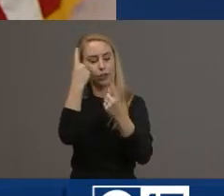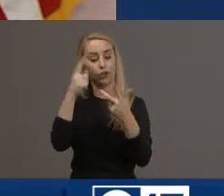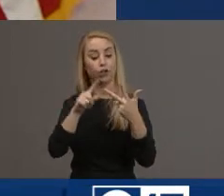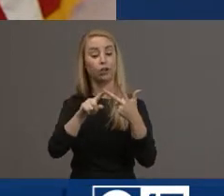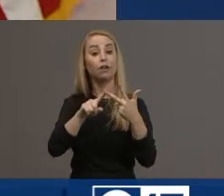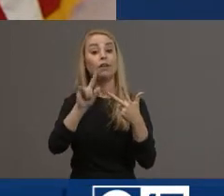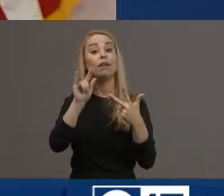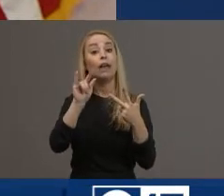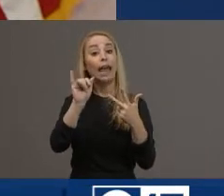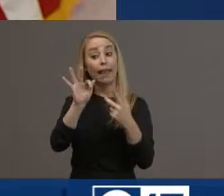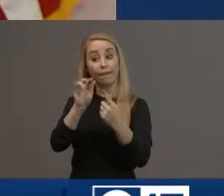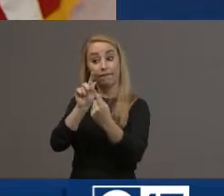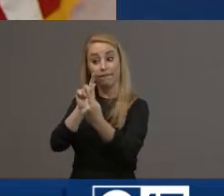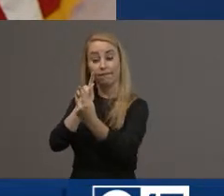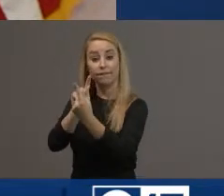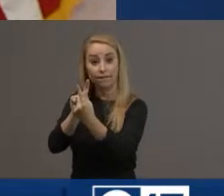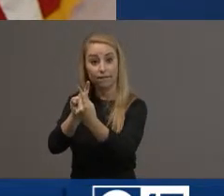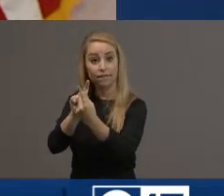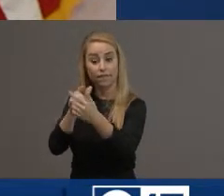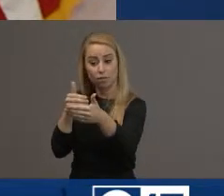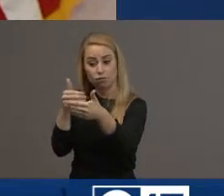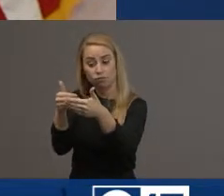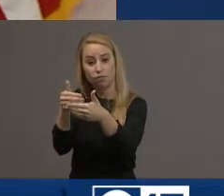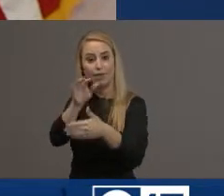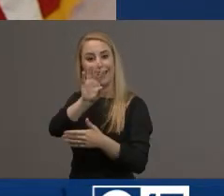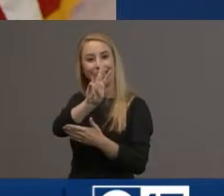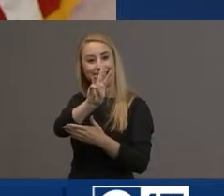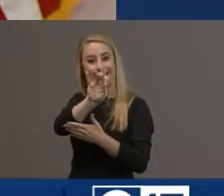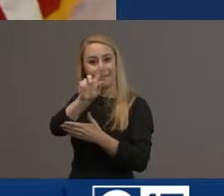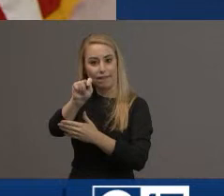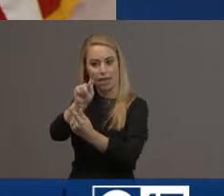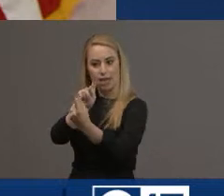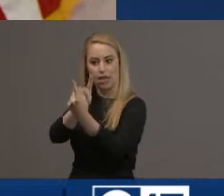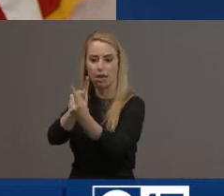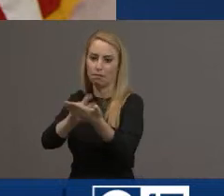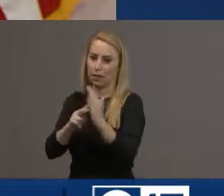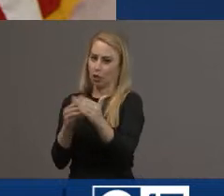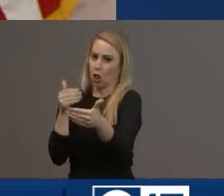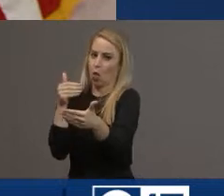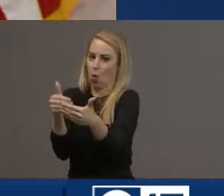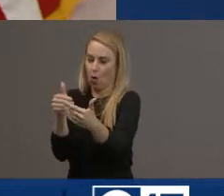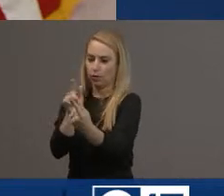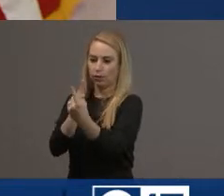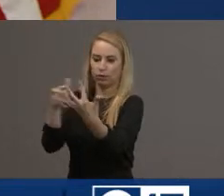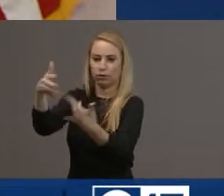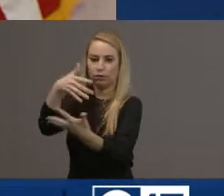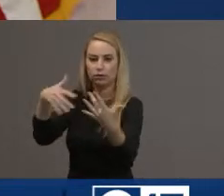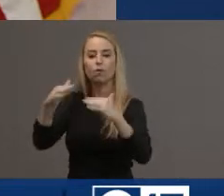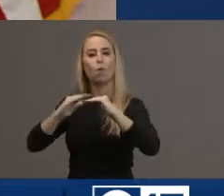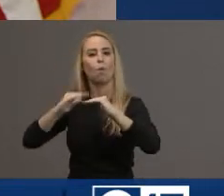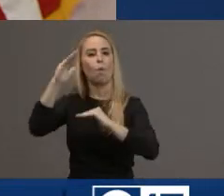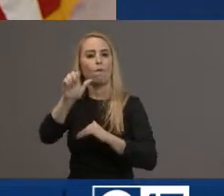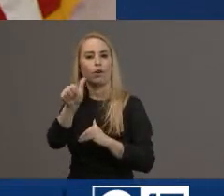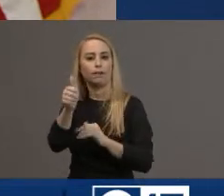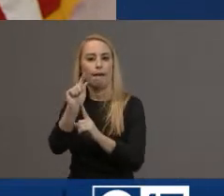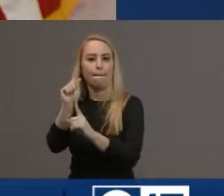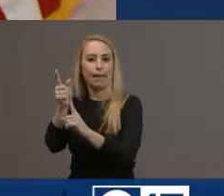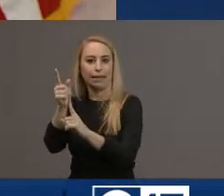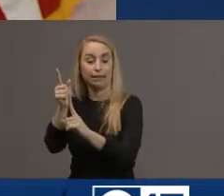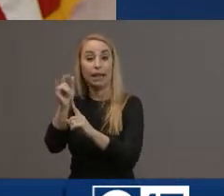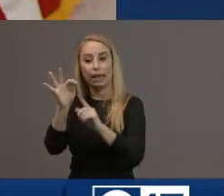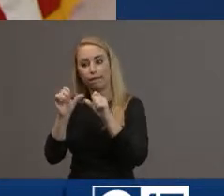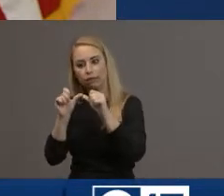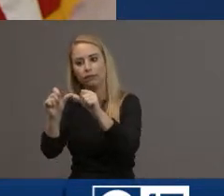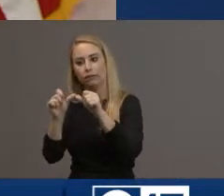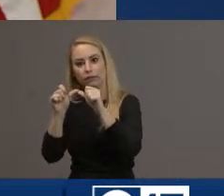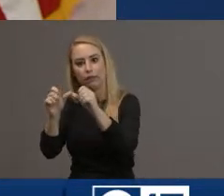in public health a close contact if you are within 6 feet of somebody for 10 or more minutes. The longer that